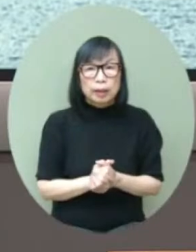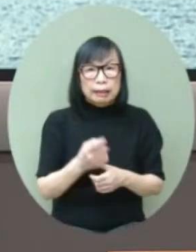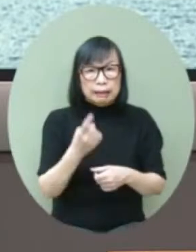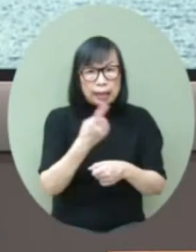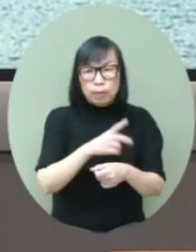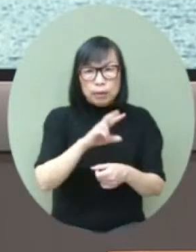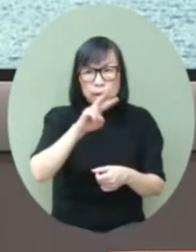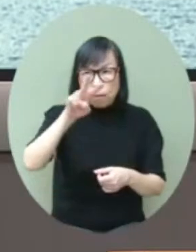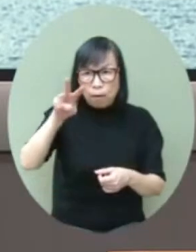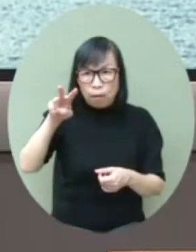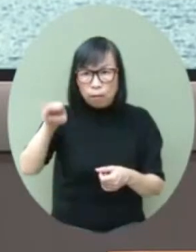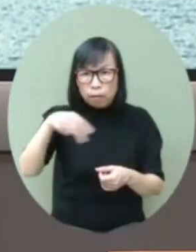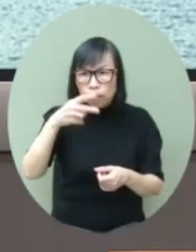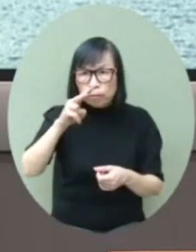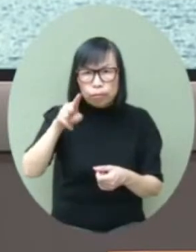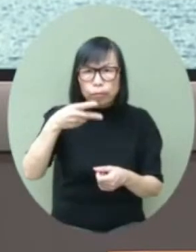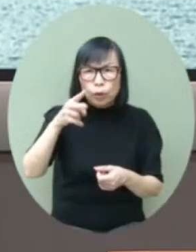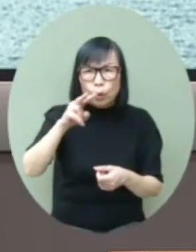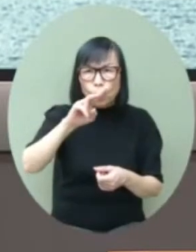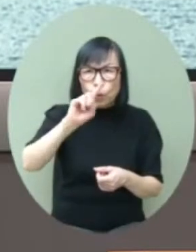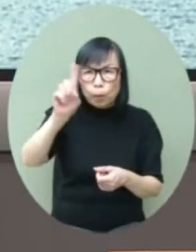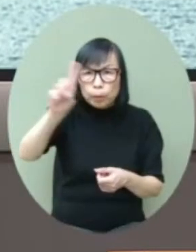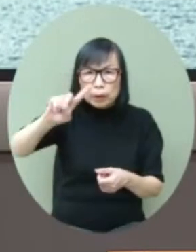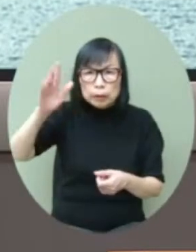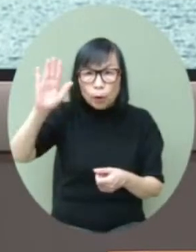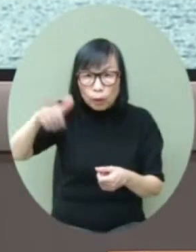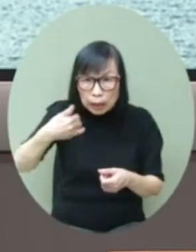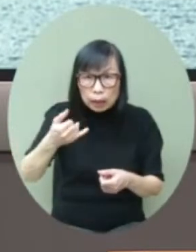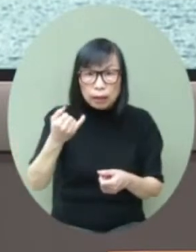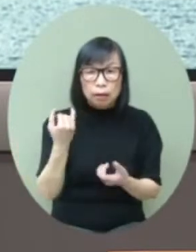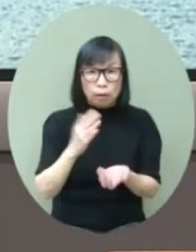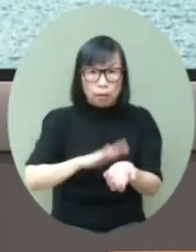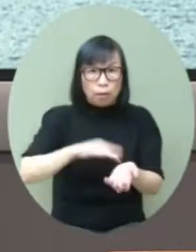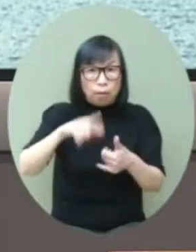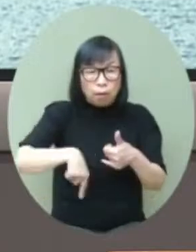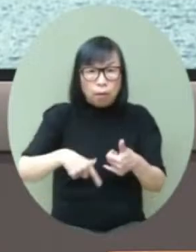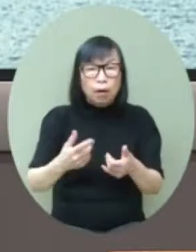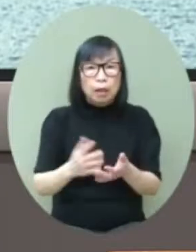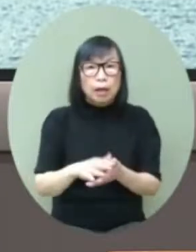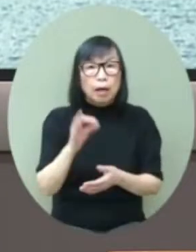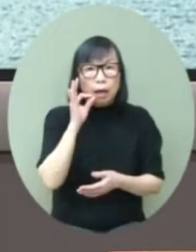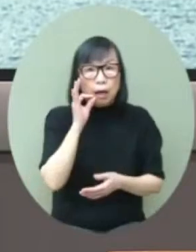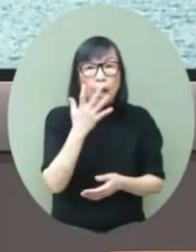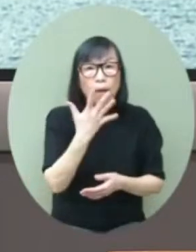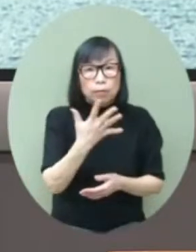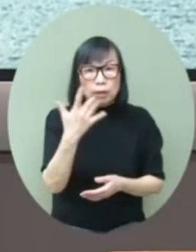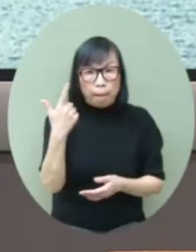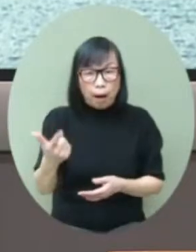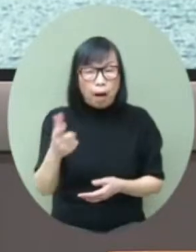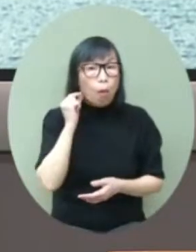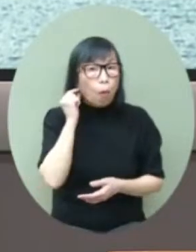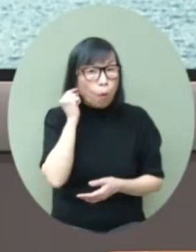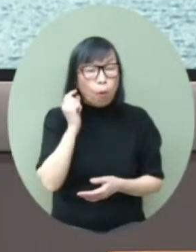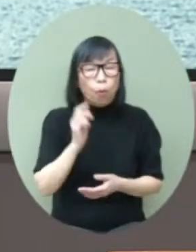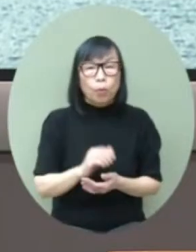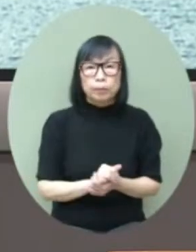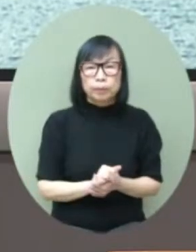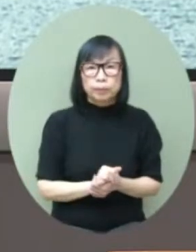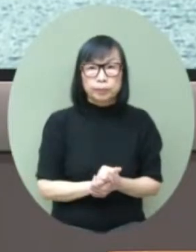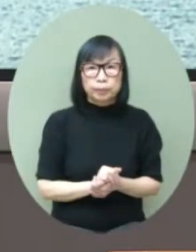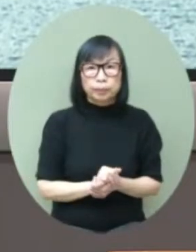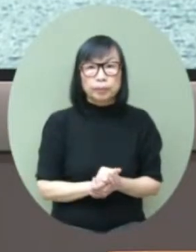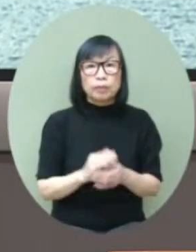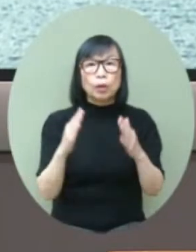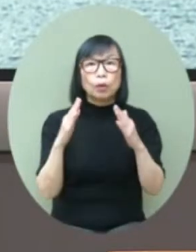There is another one case which we cannot quite get a source of infection. She's a